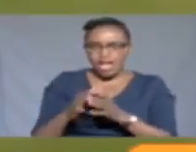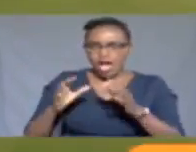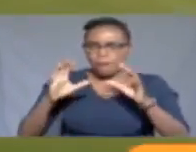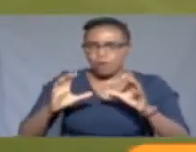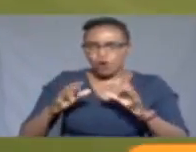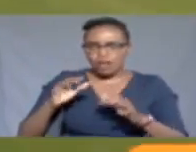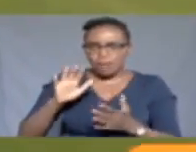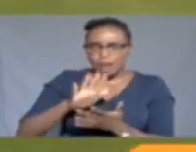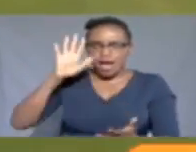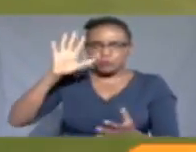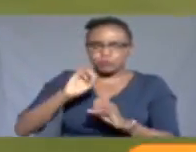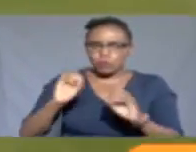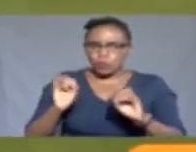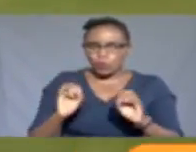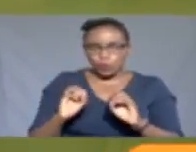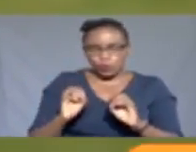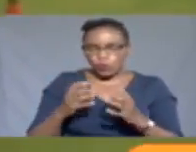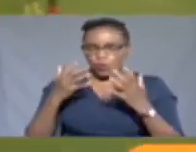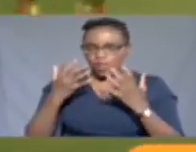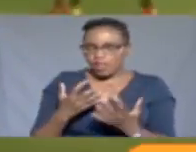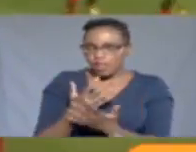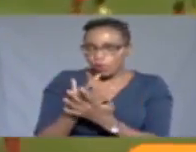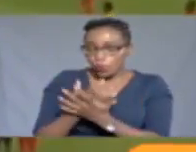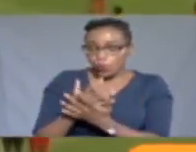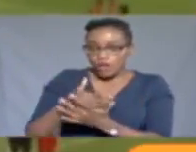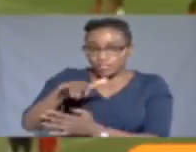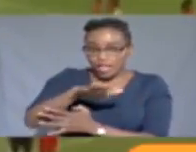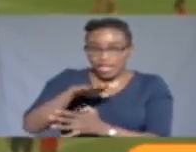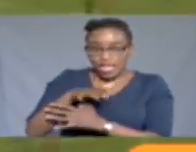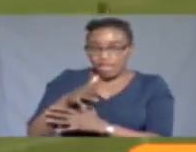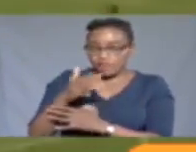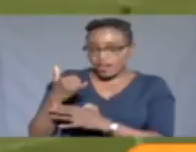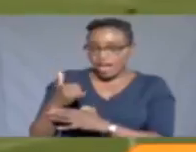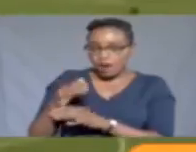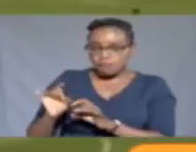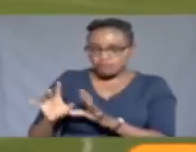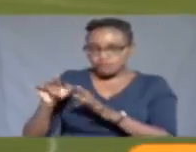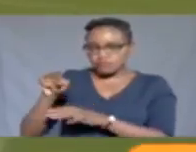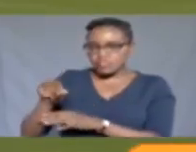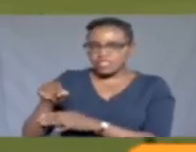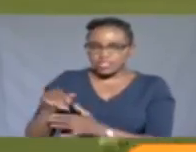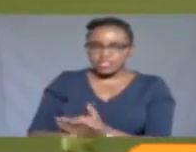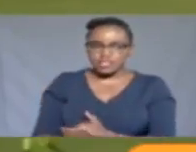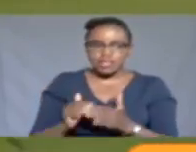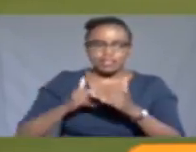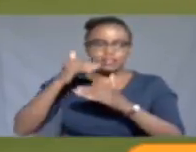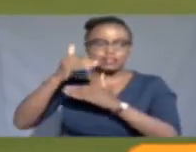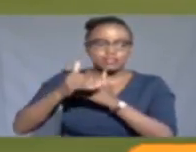bounce on the waterlogged surface, forcing the abandonment.